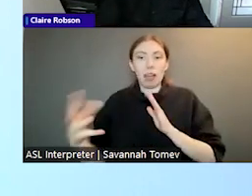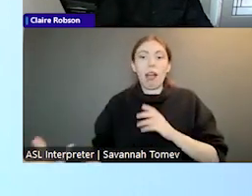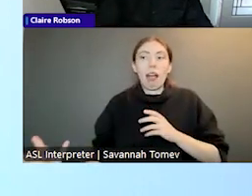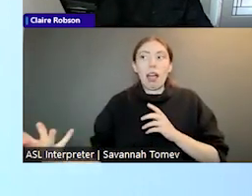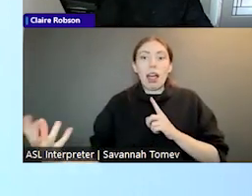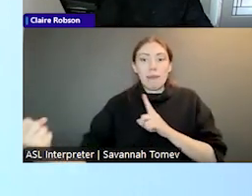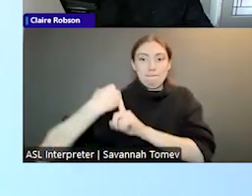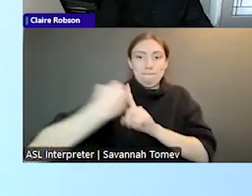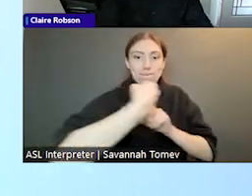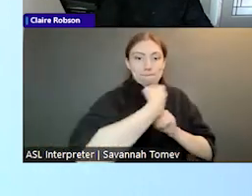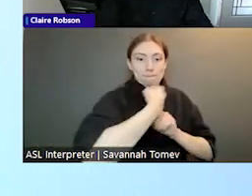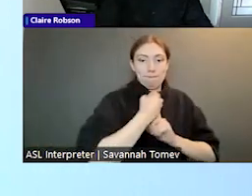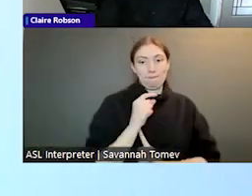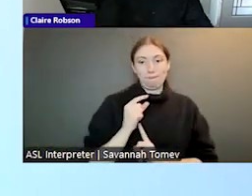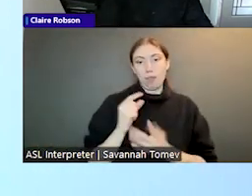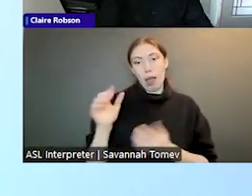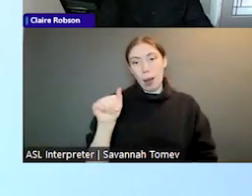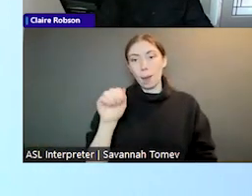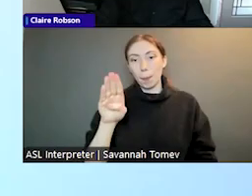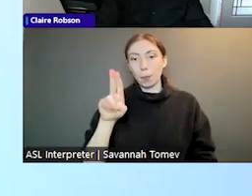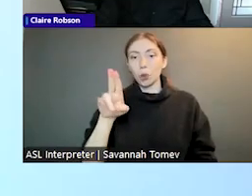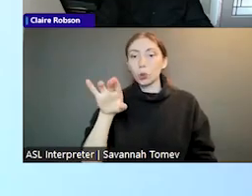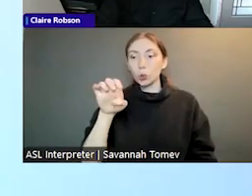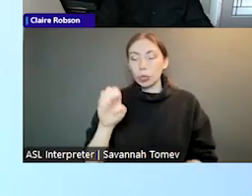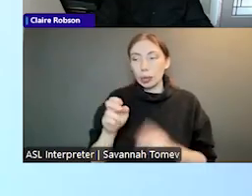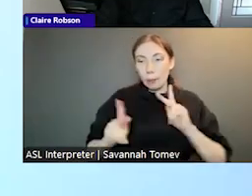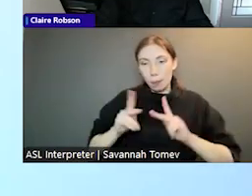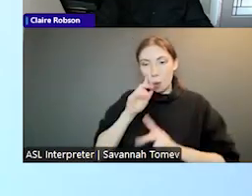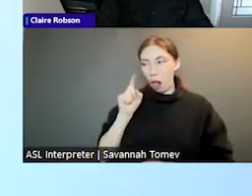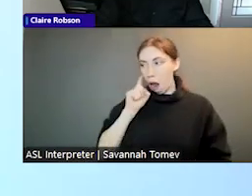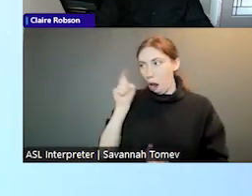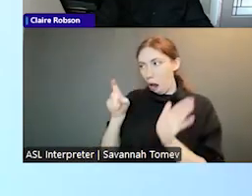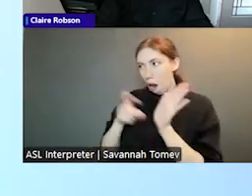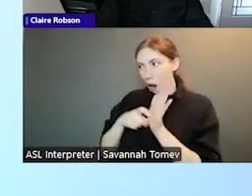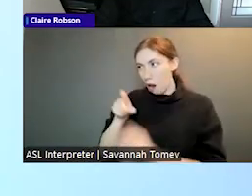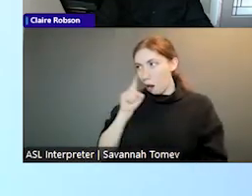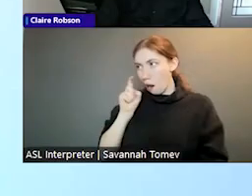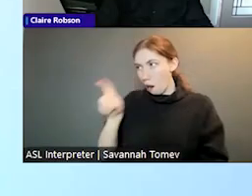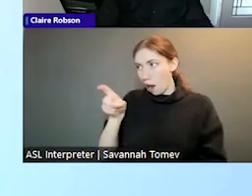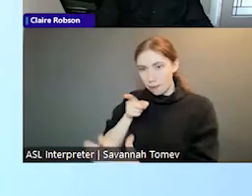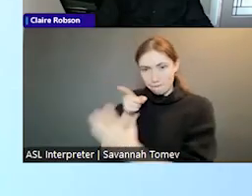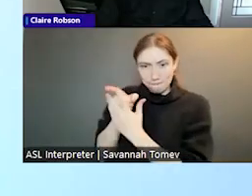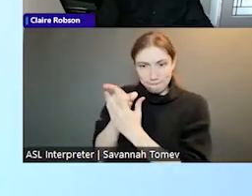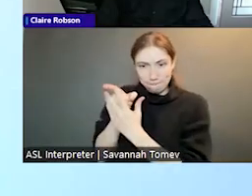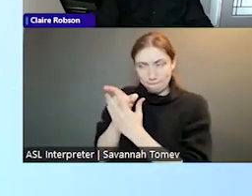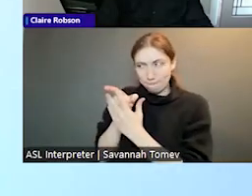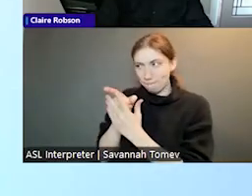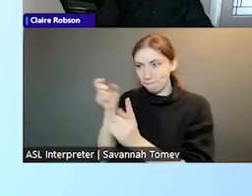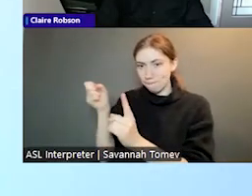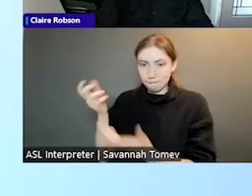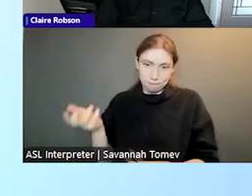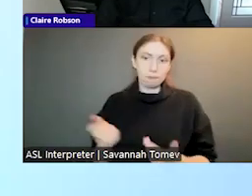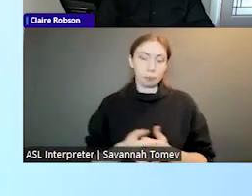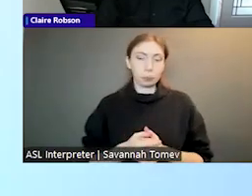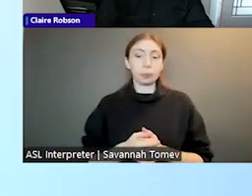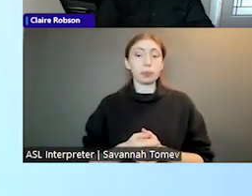on any individual who feels a sense of difference. And at the same time, of course, they did